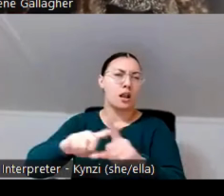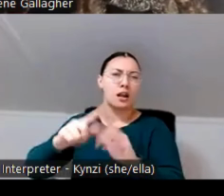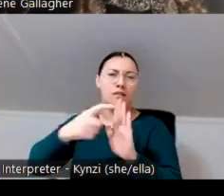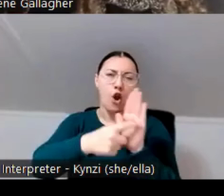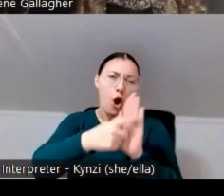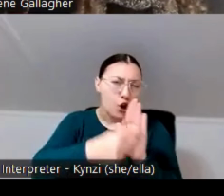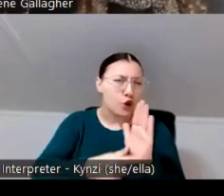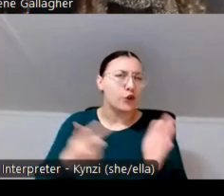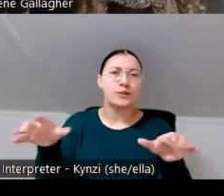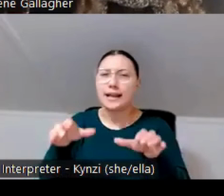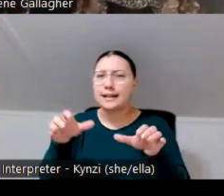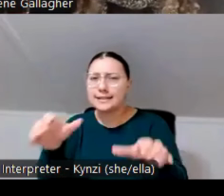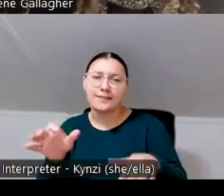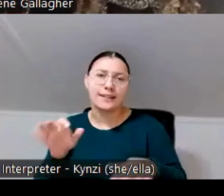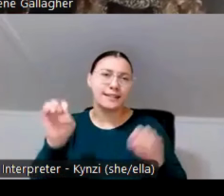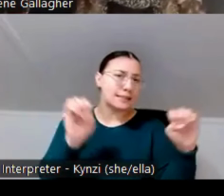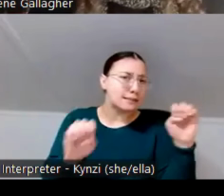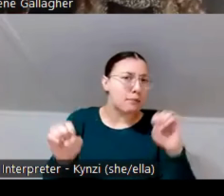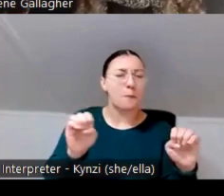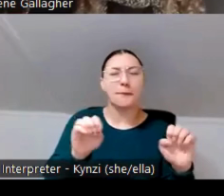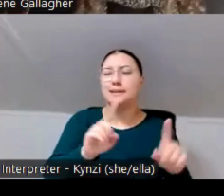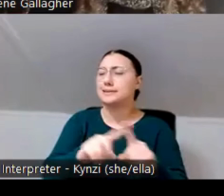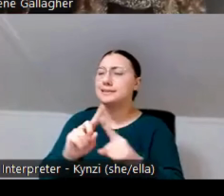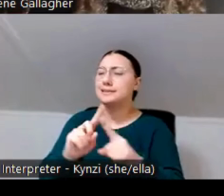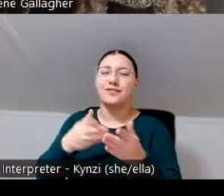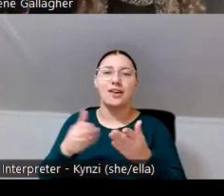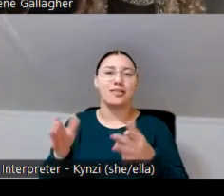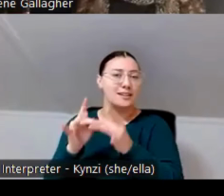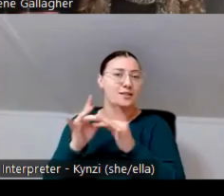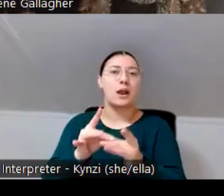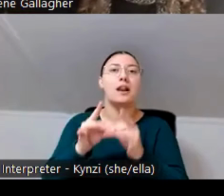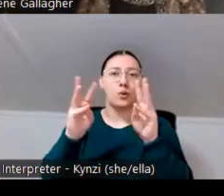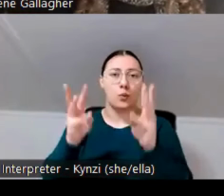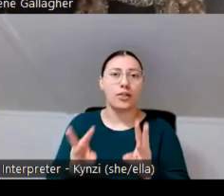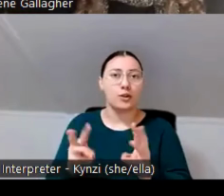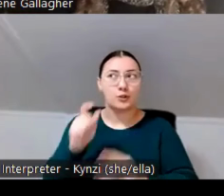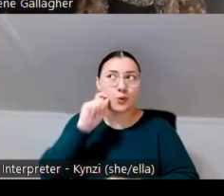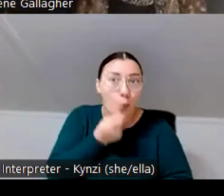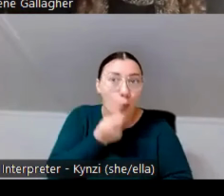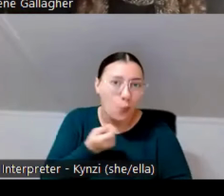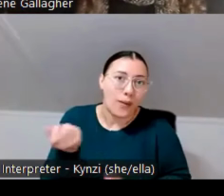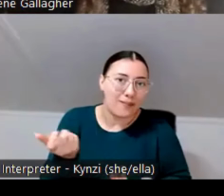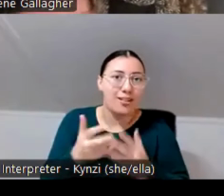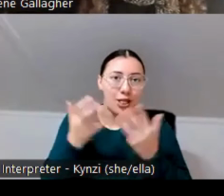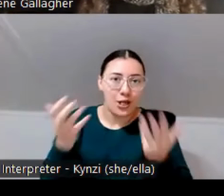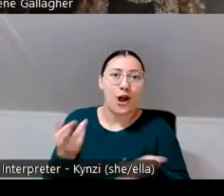weather. So lots of good things to explore.